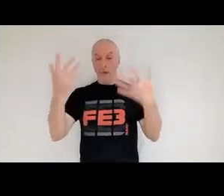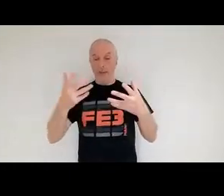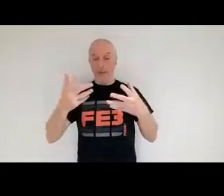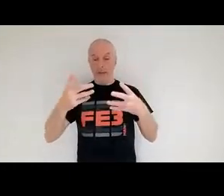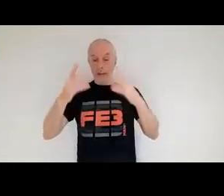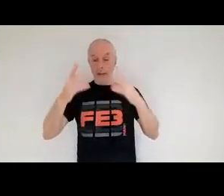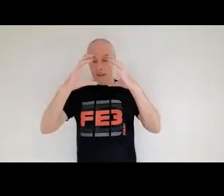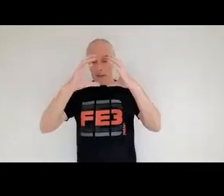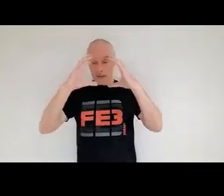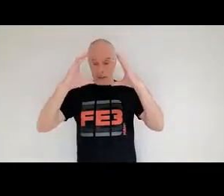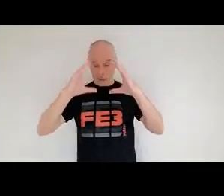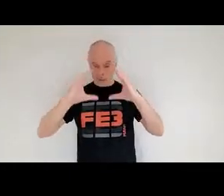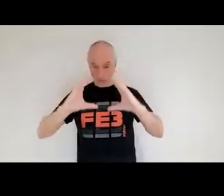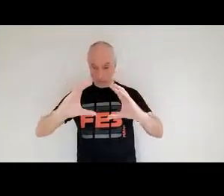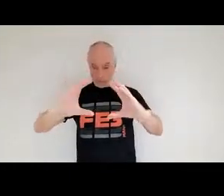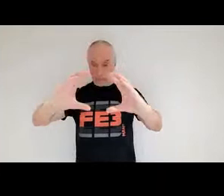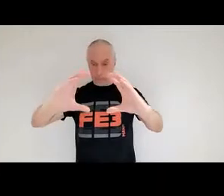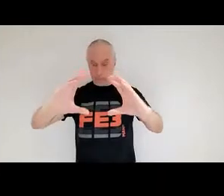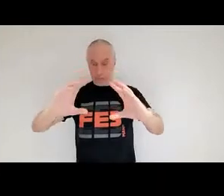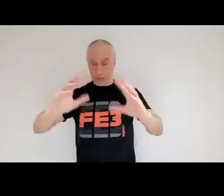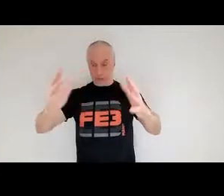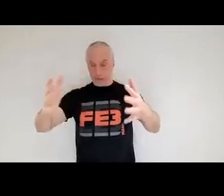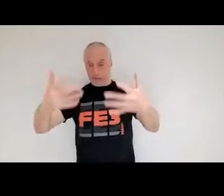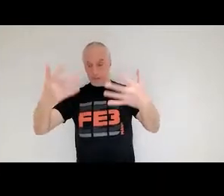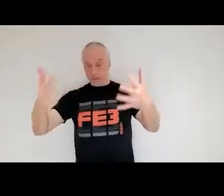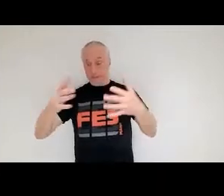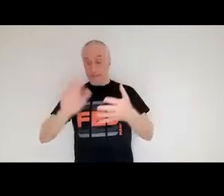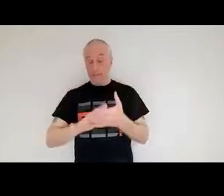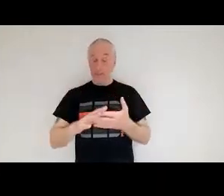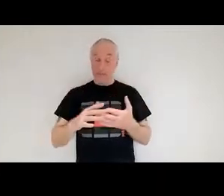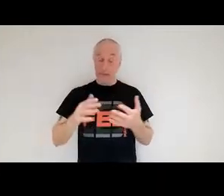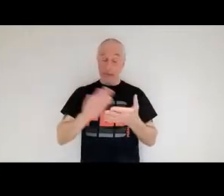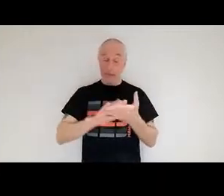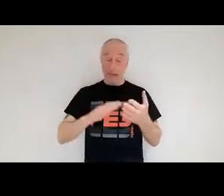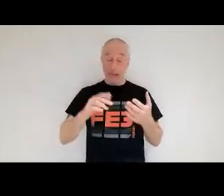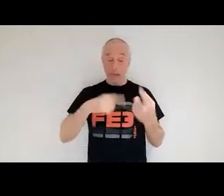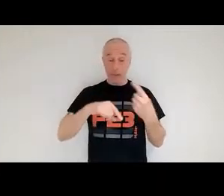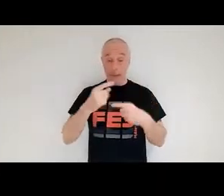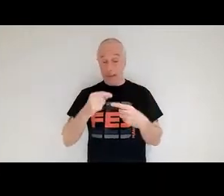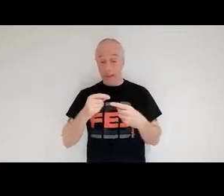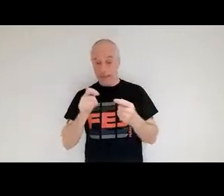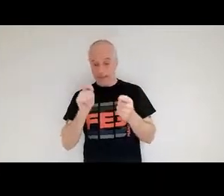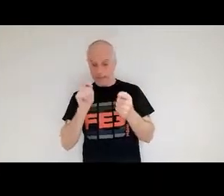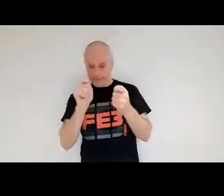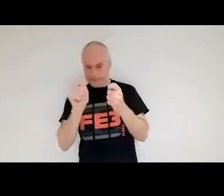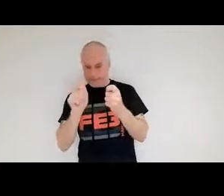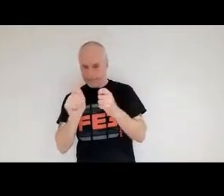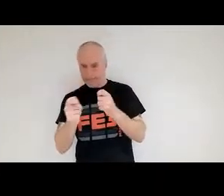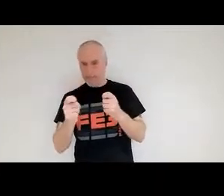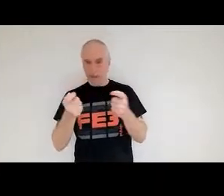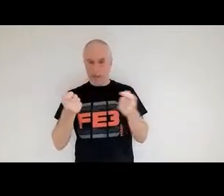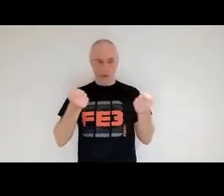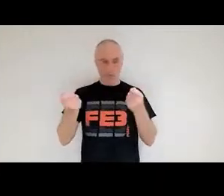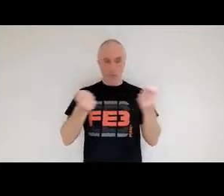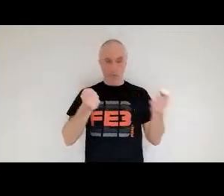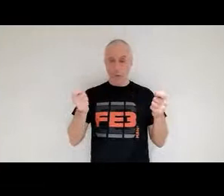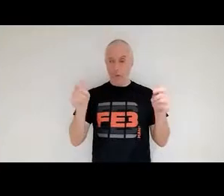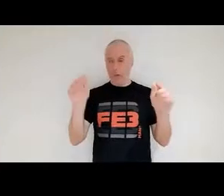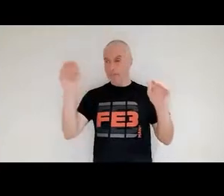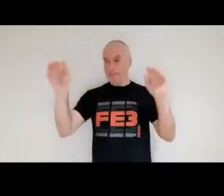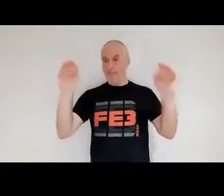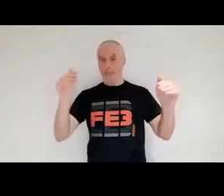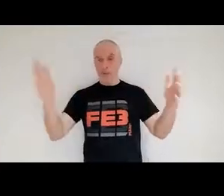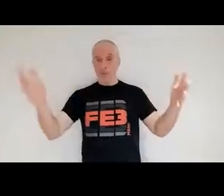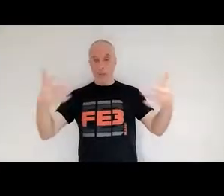to then manipulate and control the external wind conditions to then have sort of